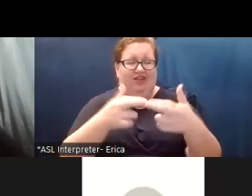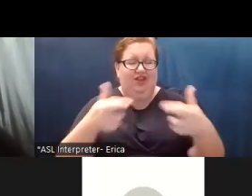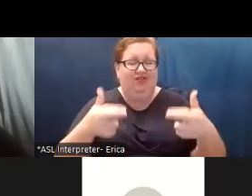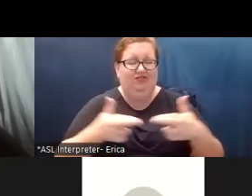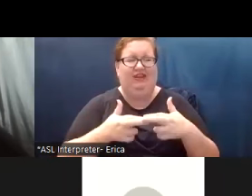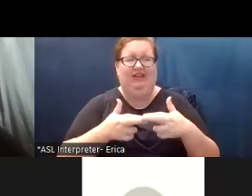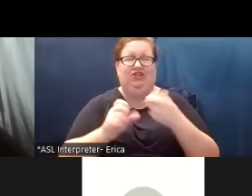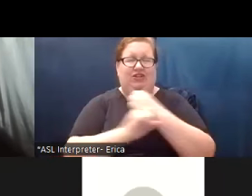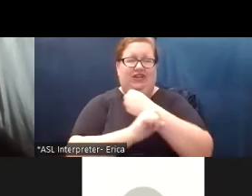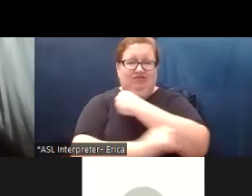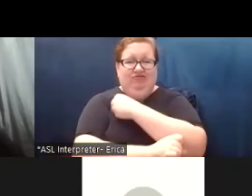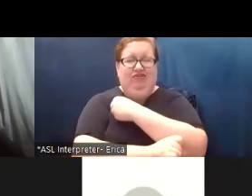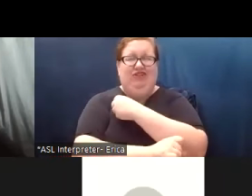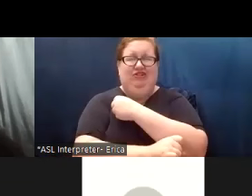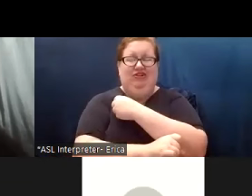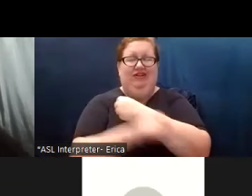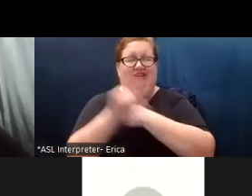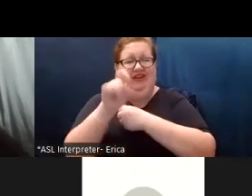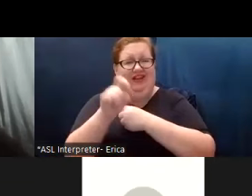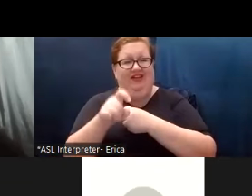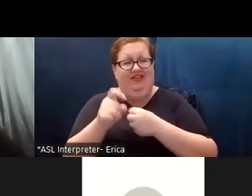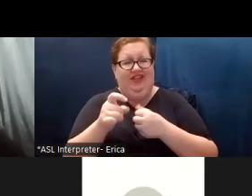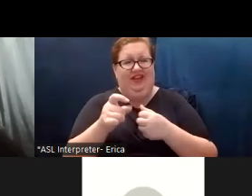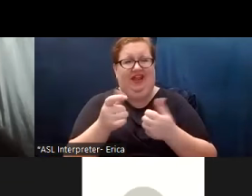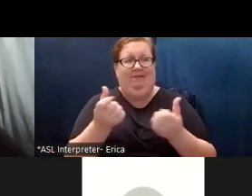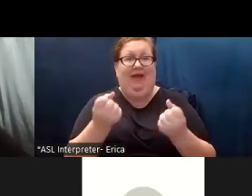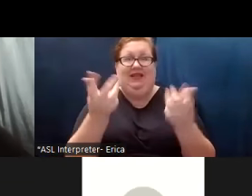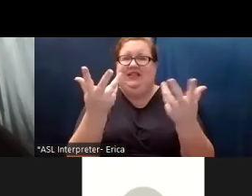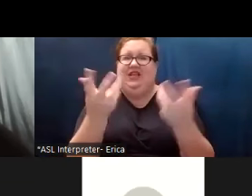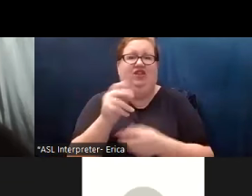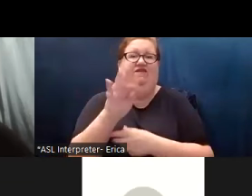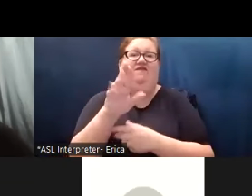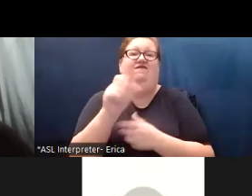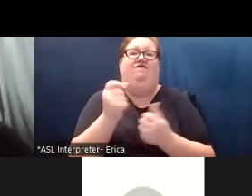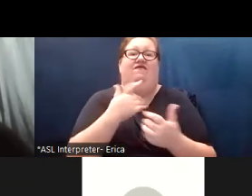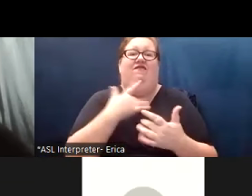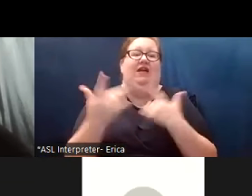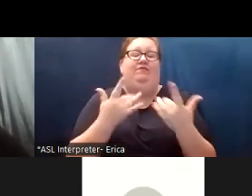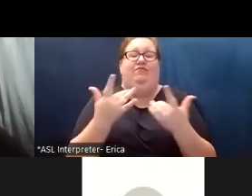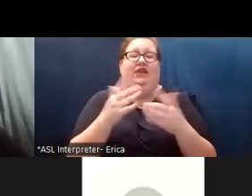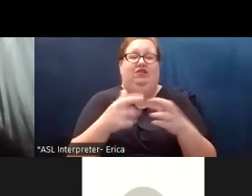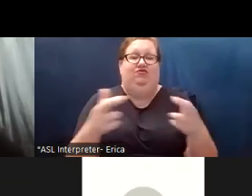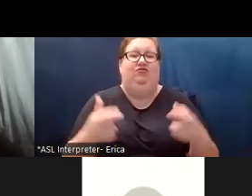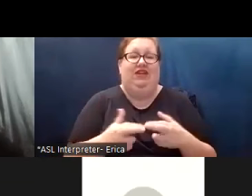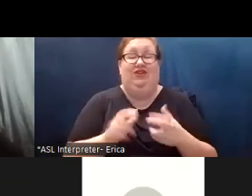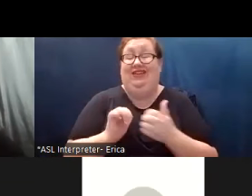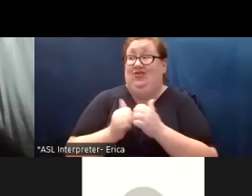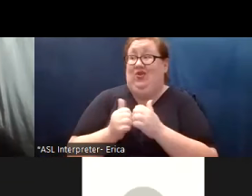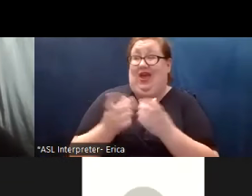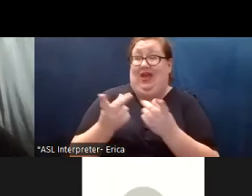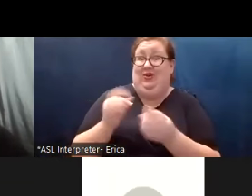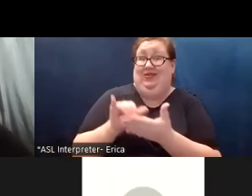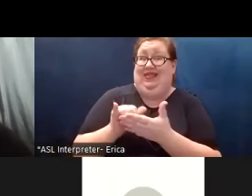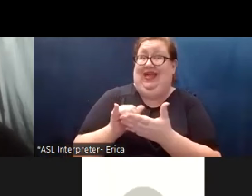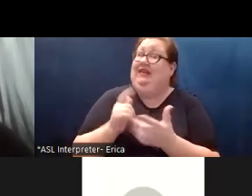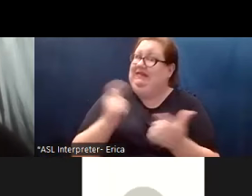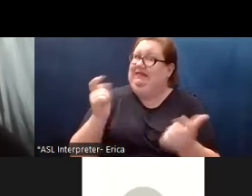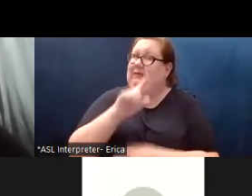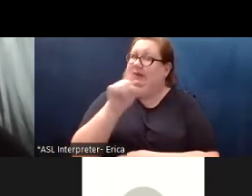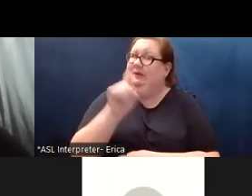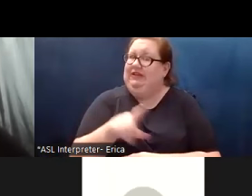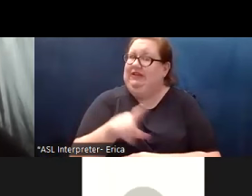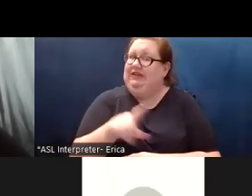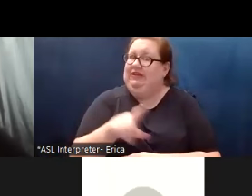infrastructure that make us such a vibrant region. So how to do that is sort of the big question that we're grappling